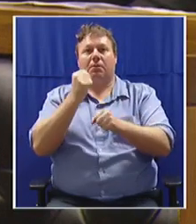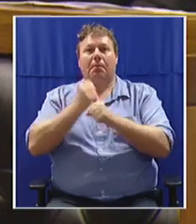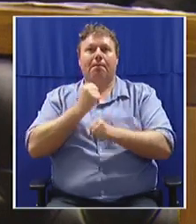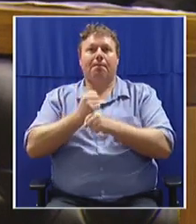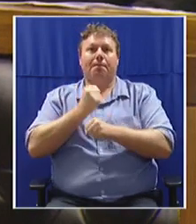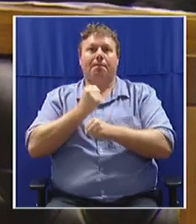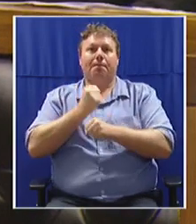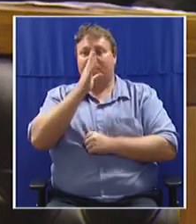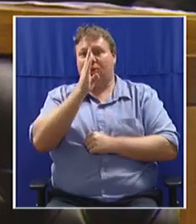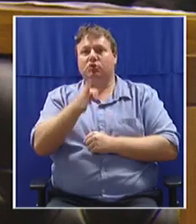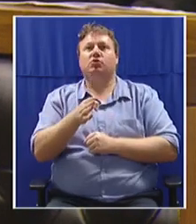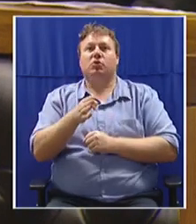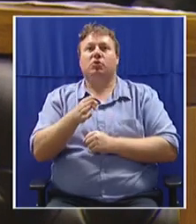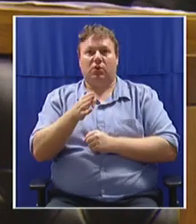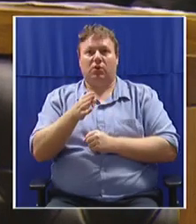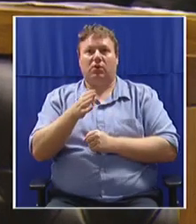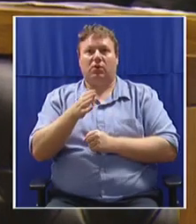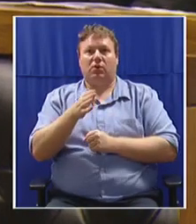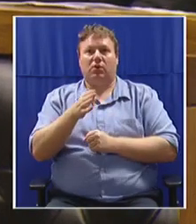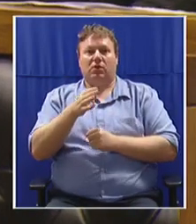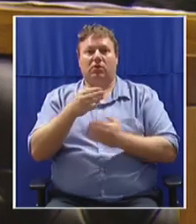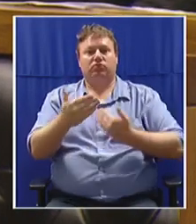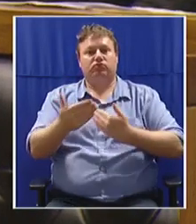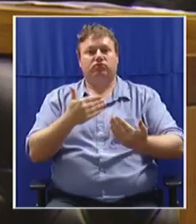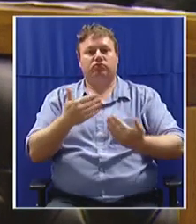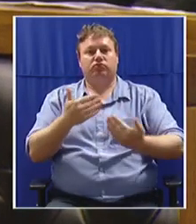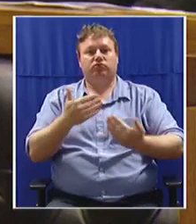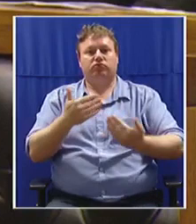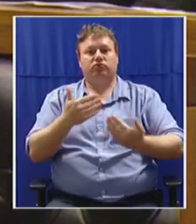effective coordination of integrated farmer support,